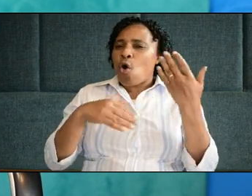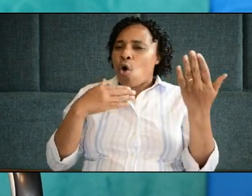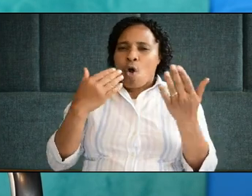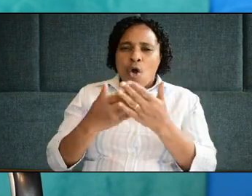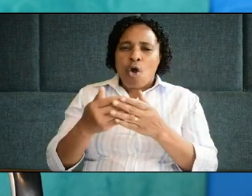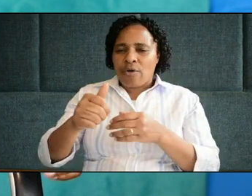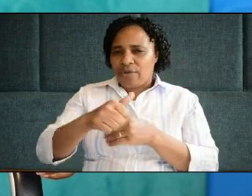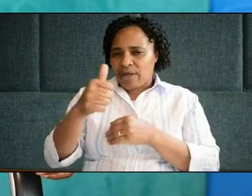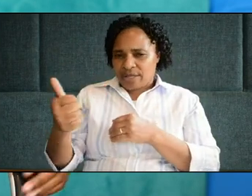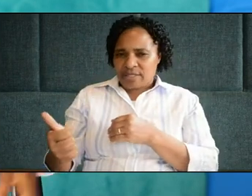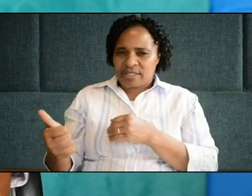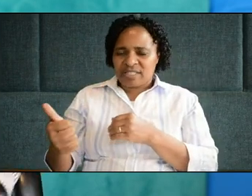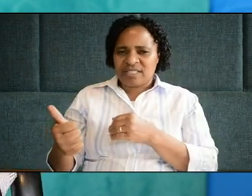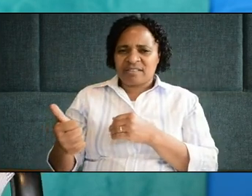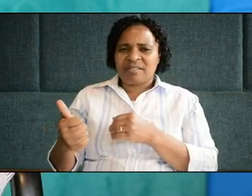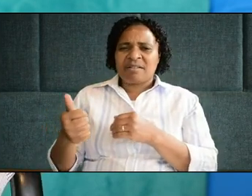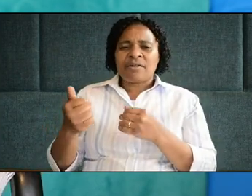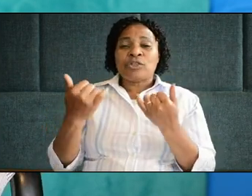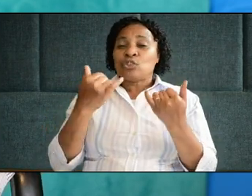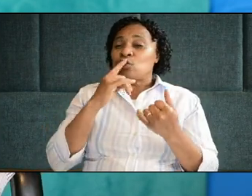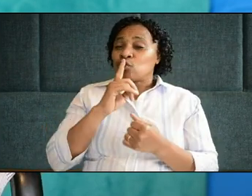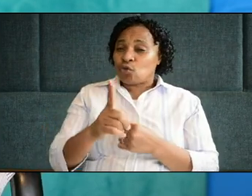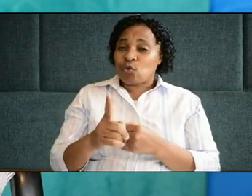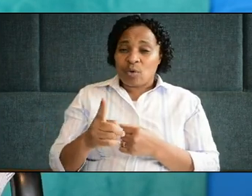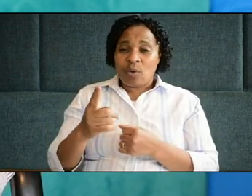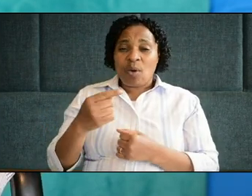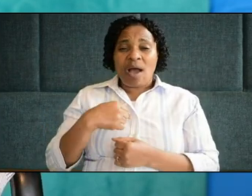all the others. So I think